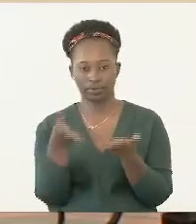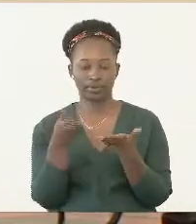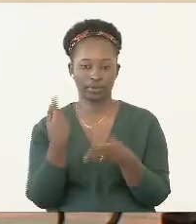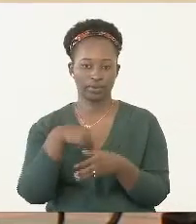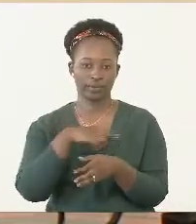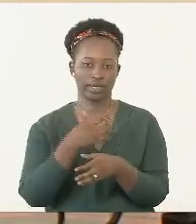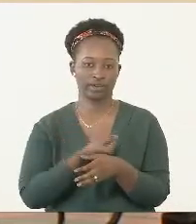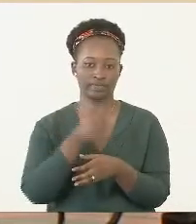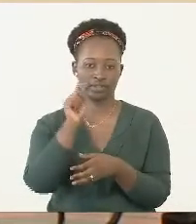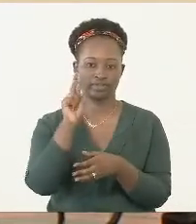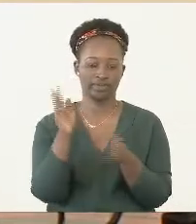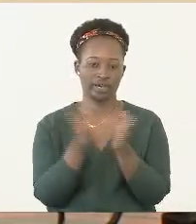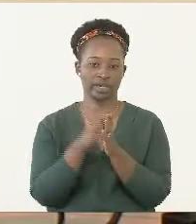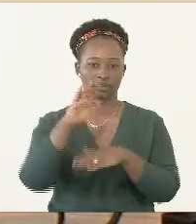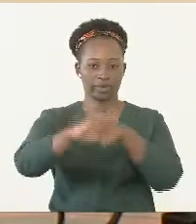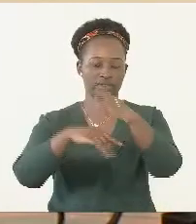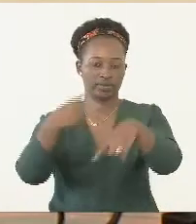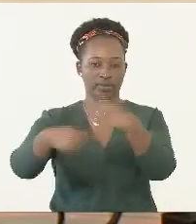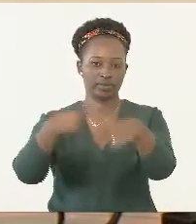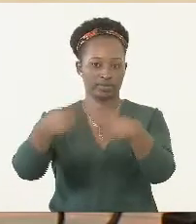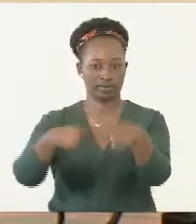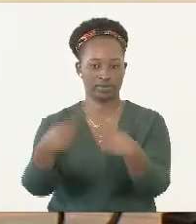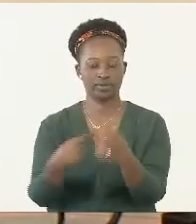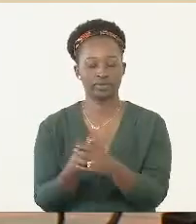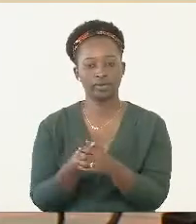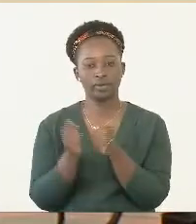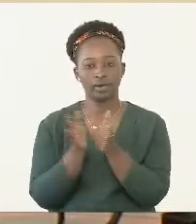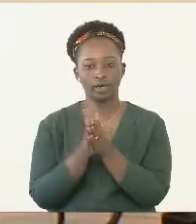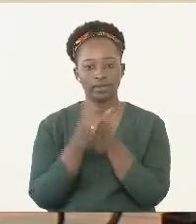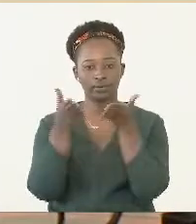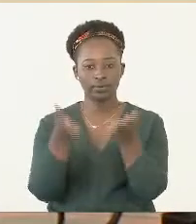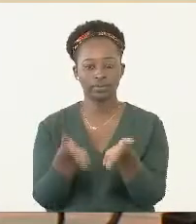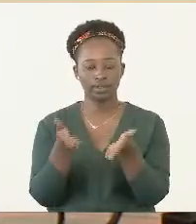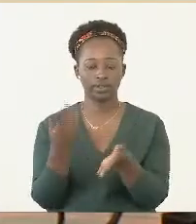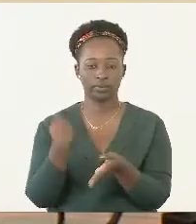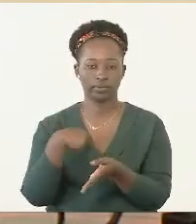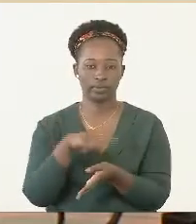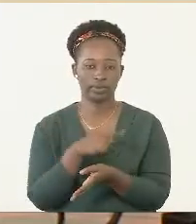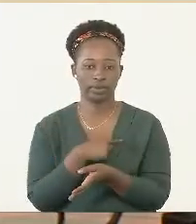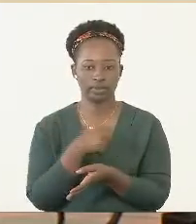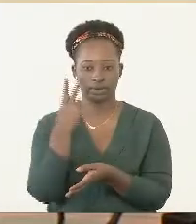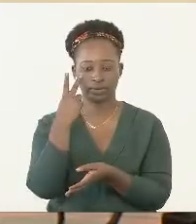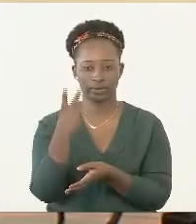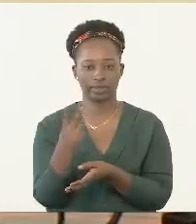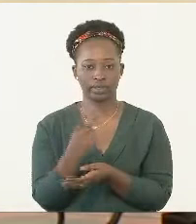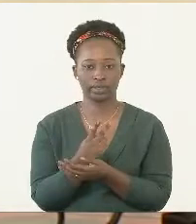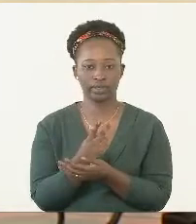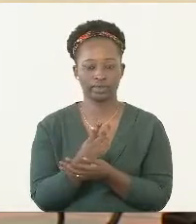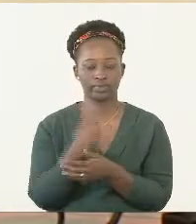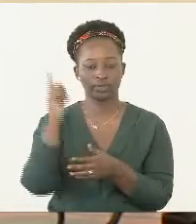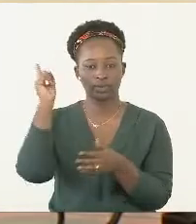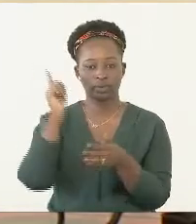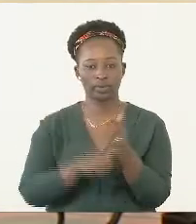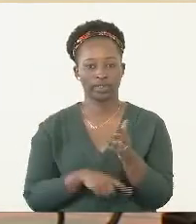having on TV, and the process continues and continues. And today we are looking at what the